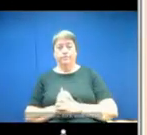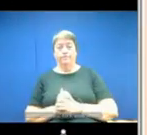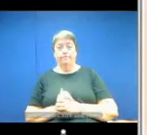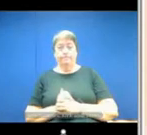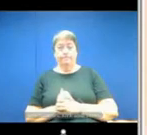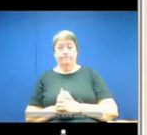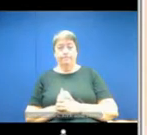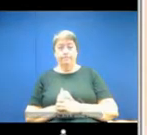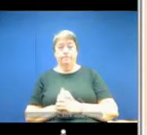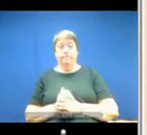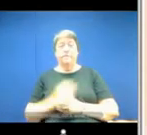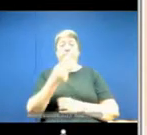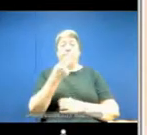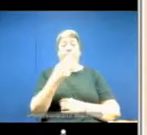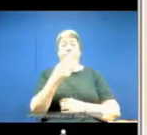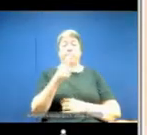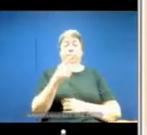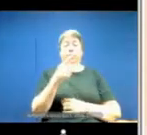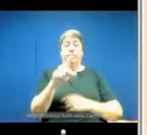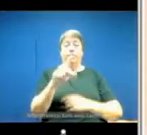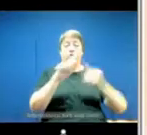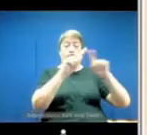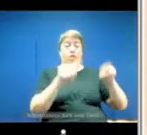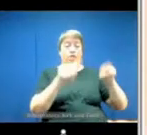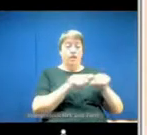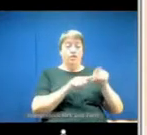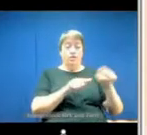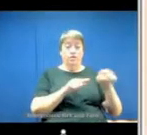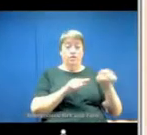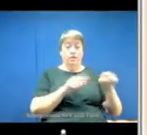The purple triangle was the deaf person, the deponent.